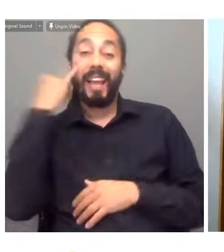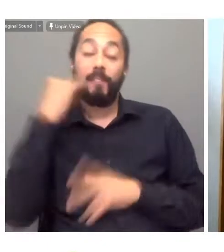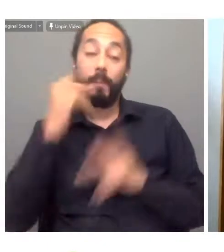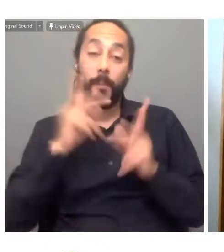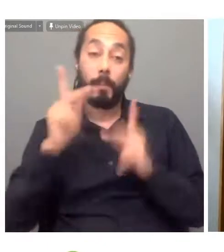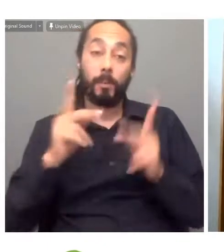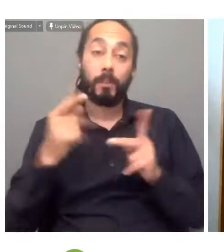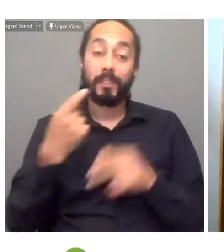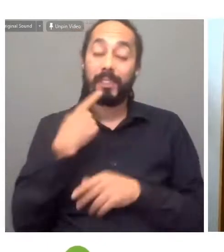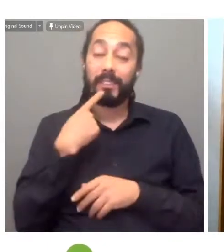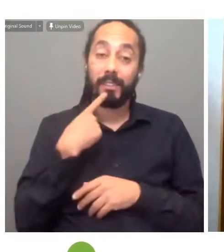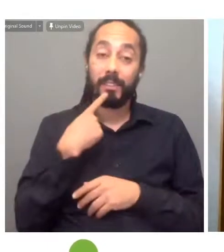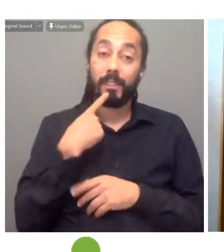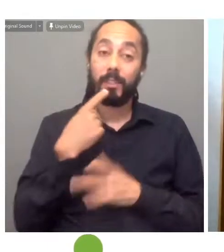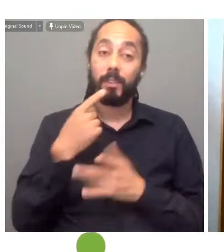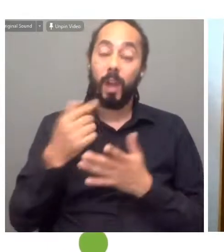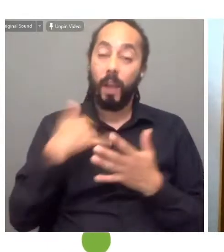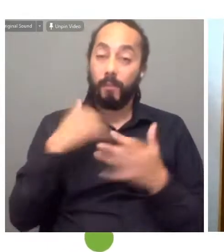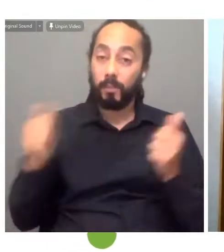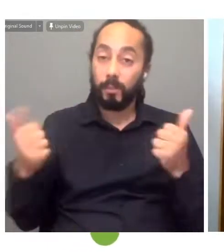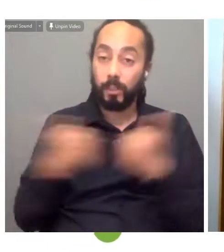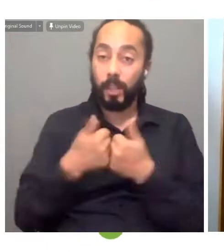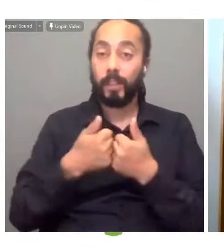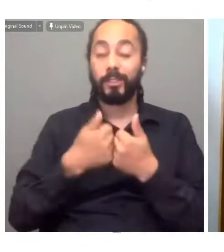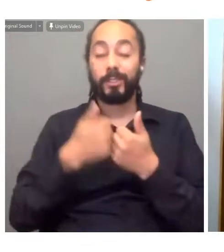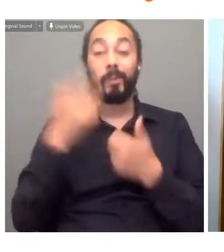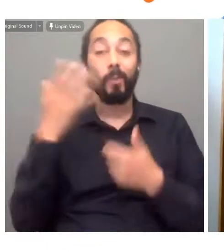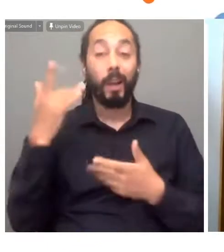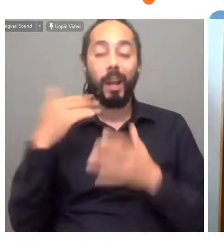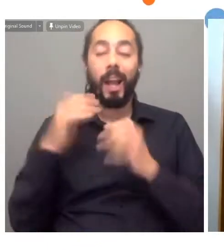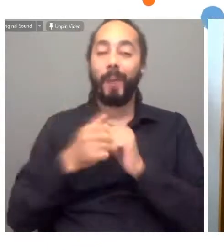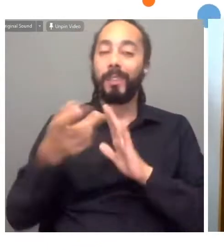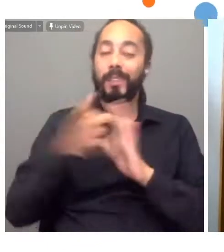way we've designed some of the programs,